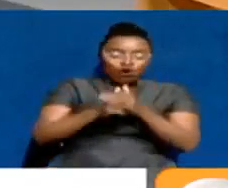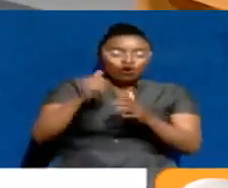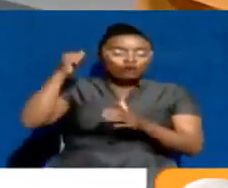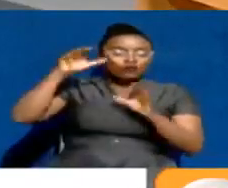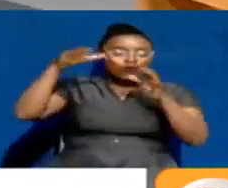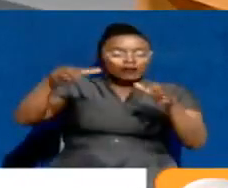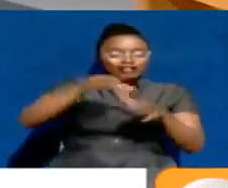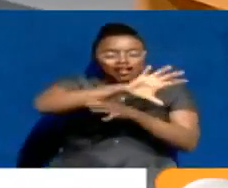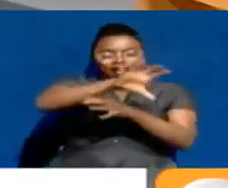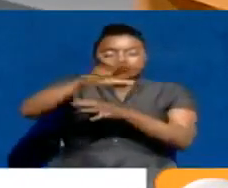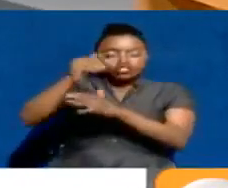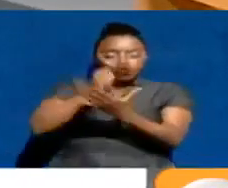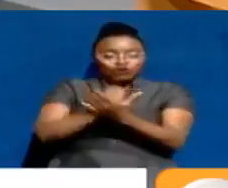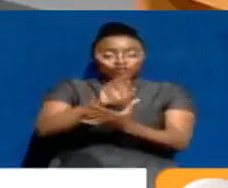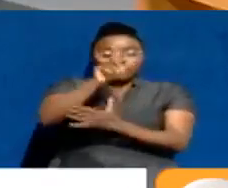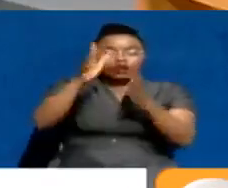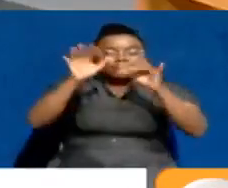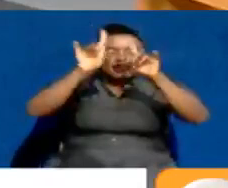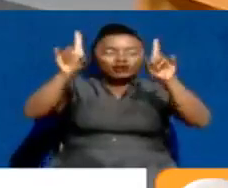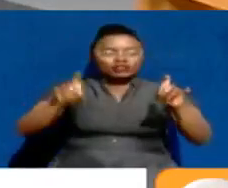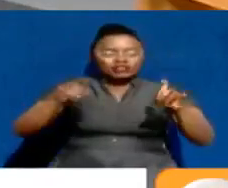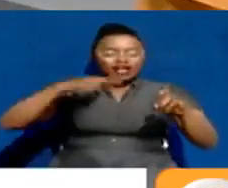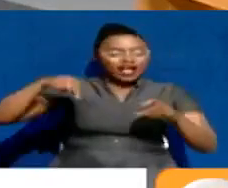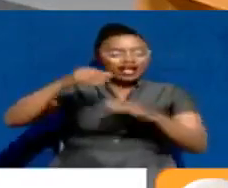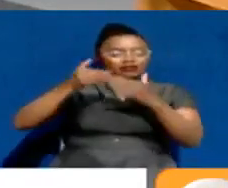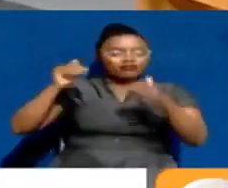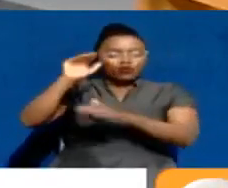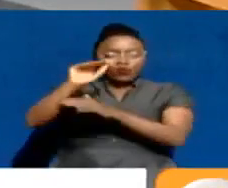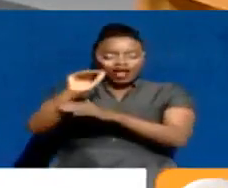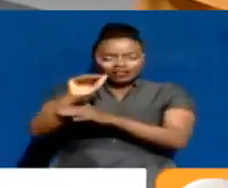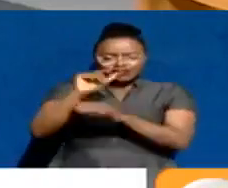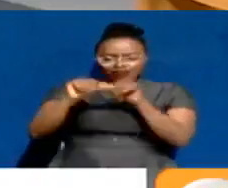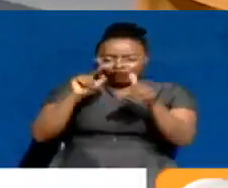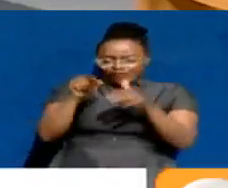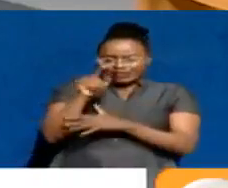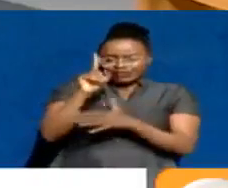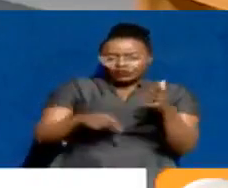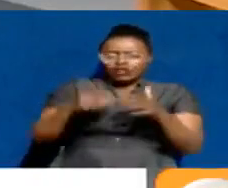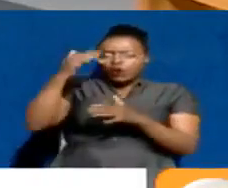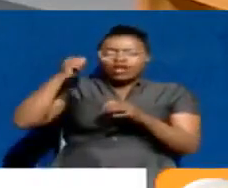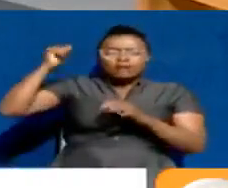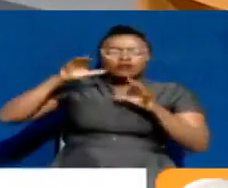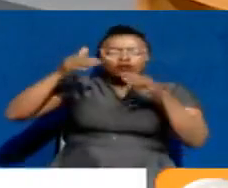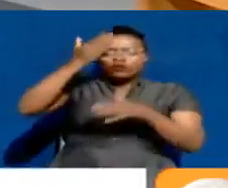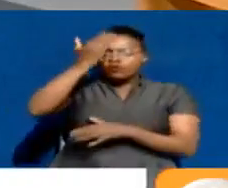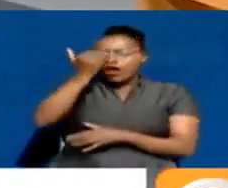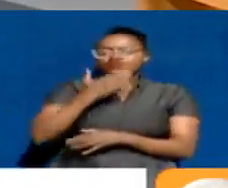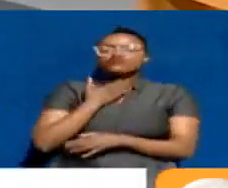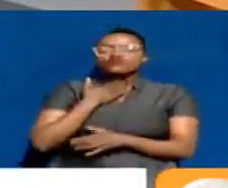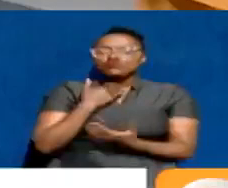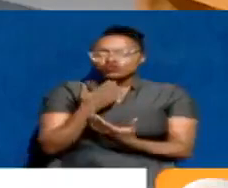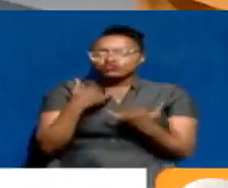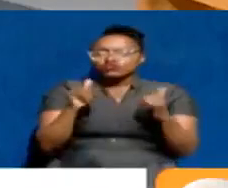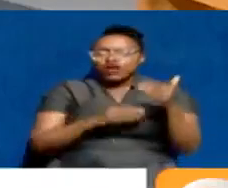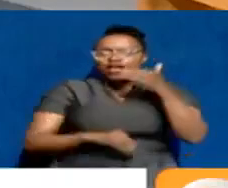county offices. Now, one of the big questions I guess we were asking ourselves is, why would a party want to up